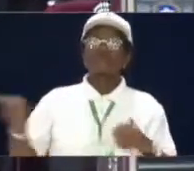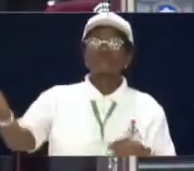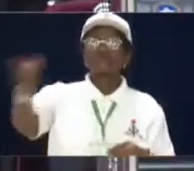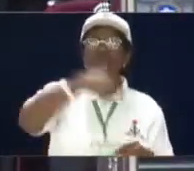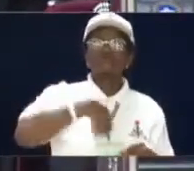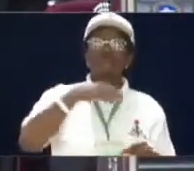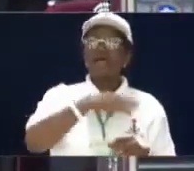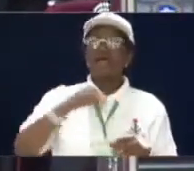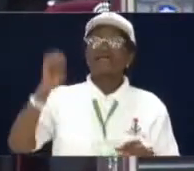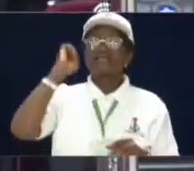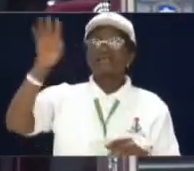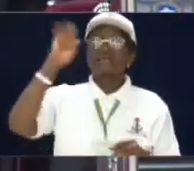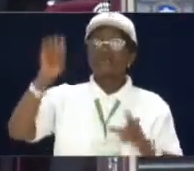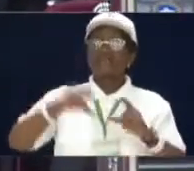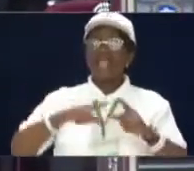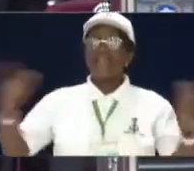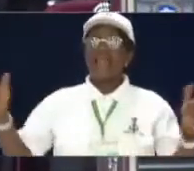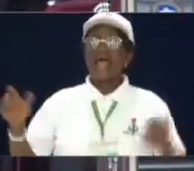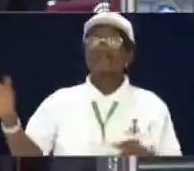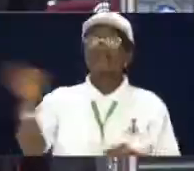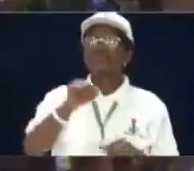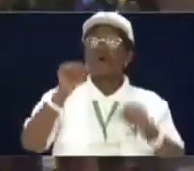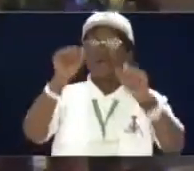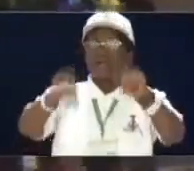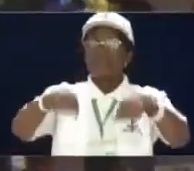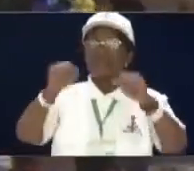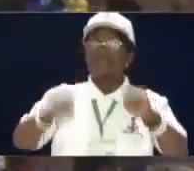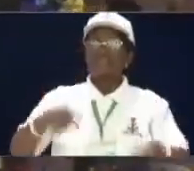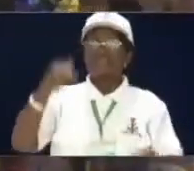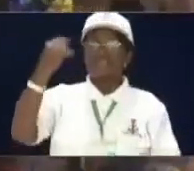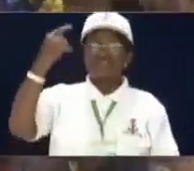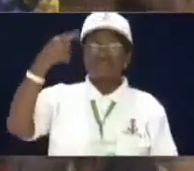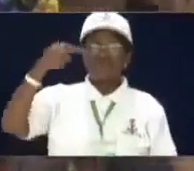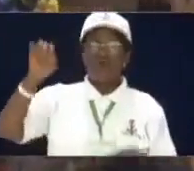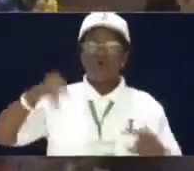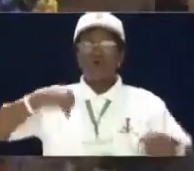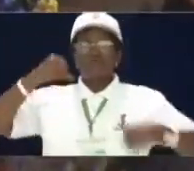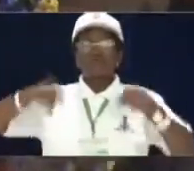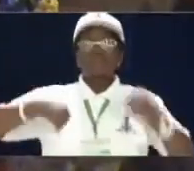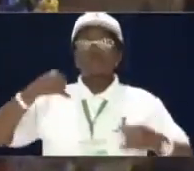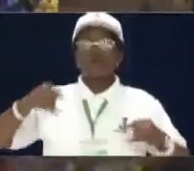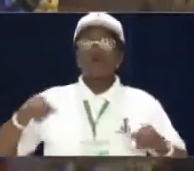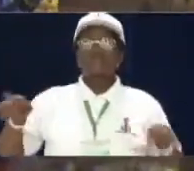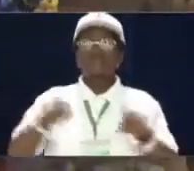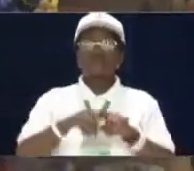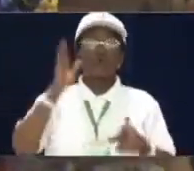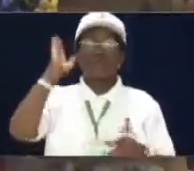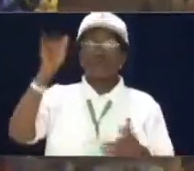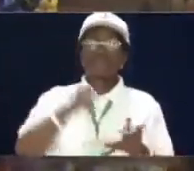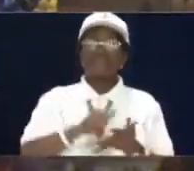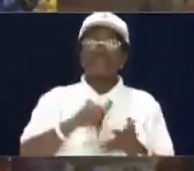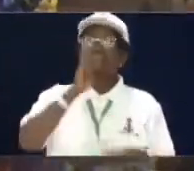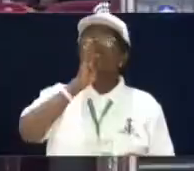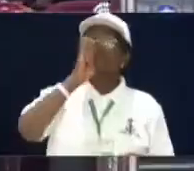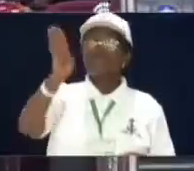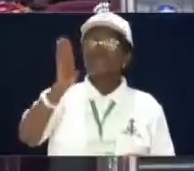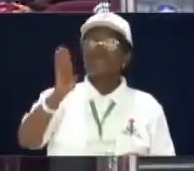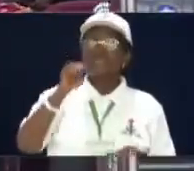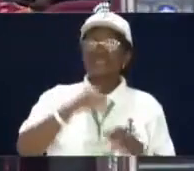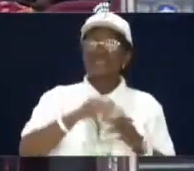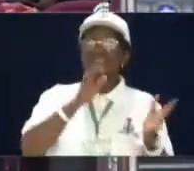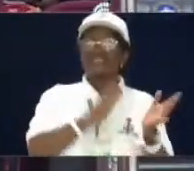And it will enlarge your capacity for joy. So shall it be.